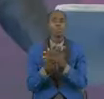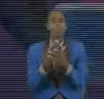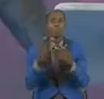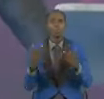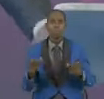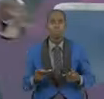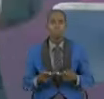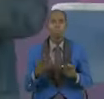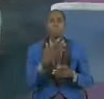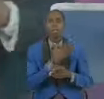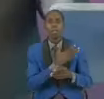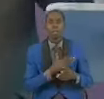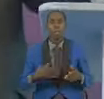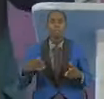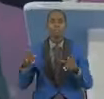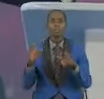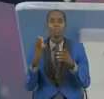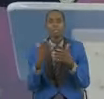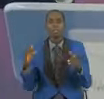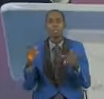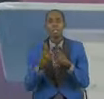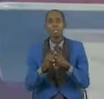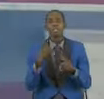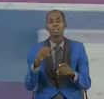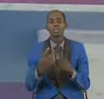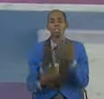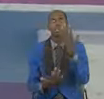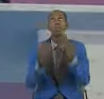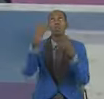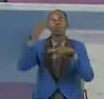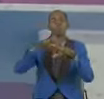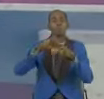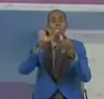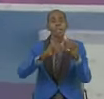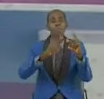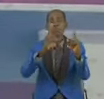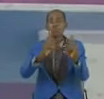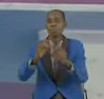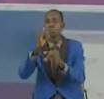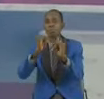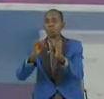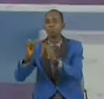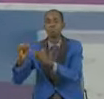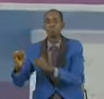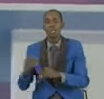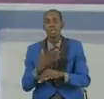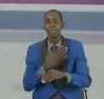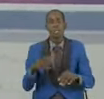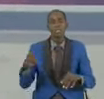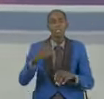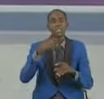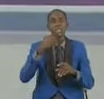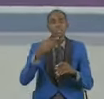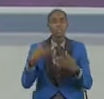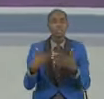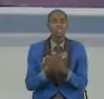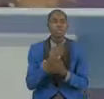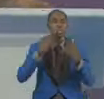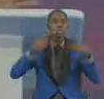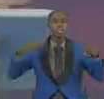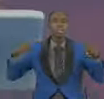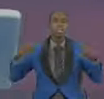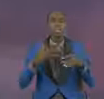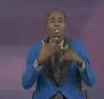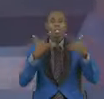each of them, and they began to speak in another language as the Spirit gave them utterance.